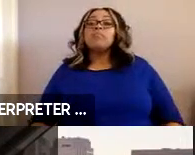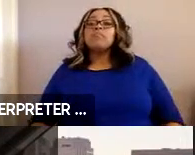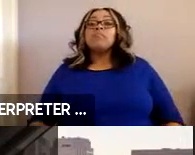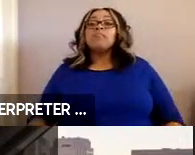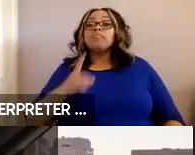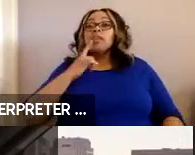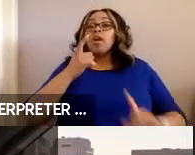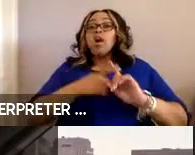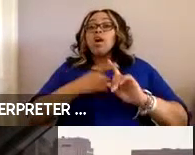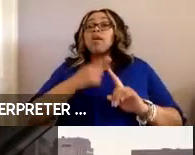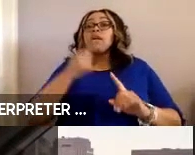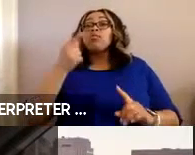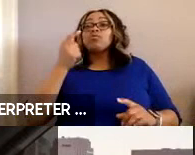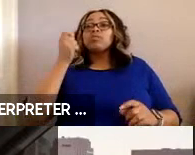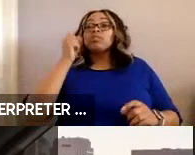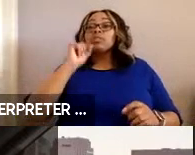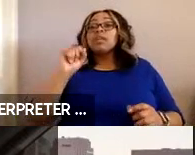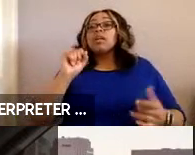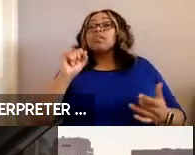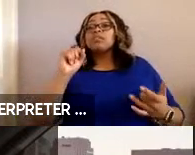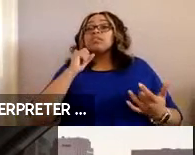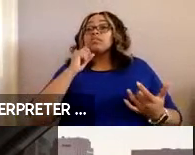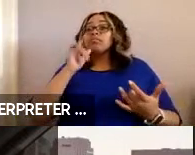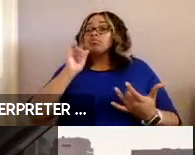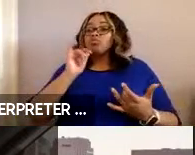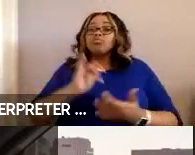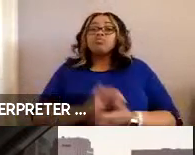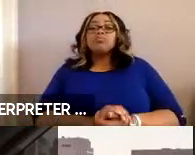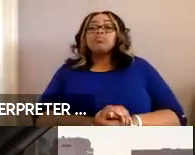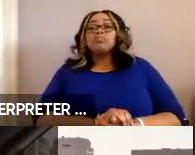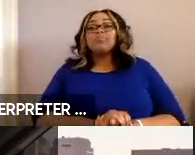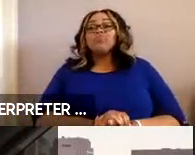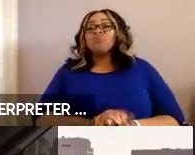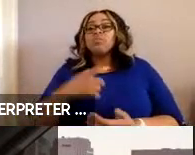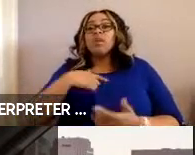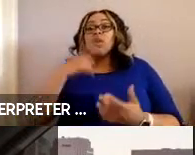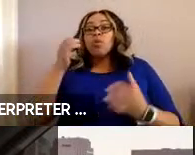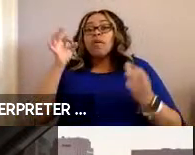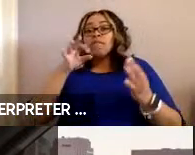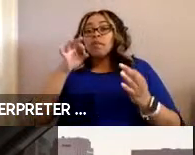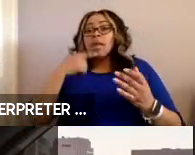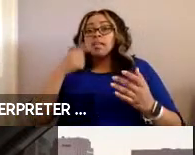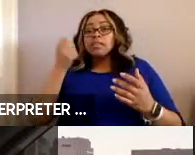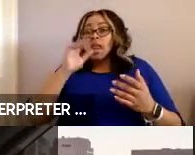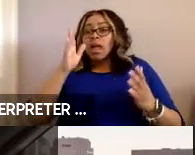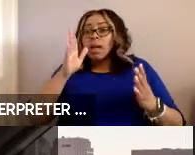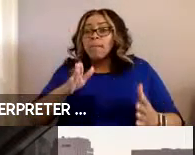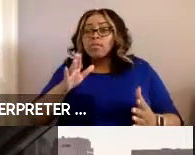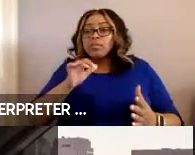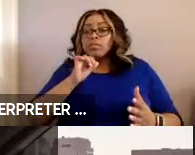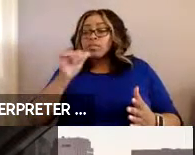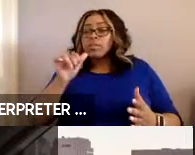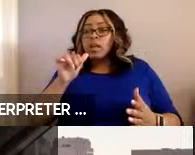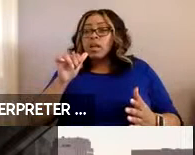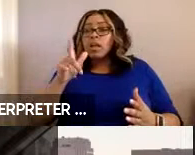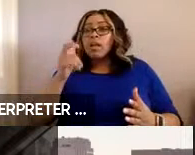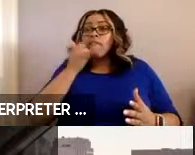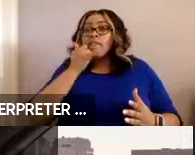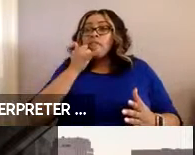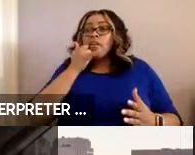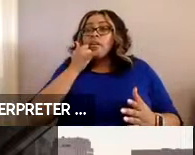automated vehicle sounds a bit counterintuitive. I'm getting a little feedback. It sounds like someone's microphone may